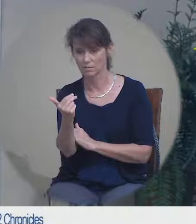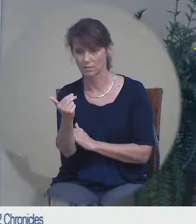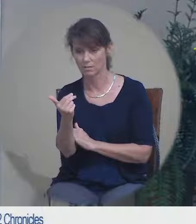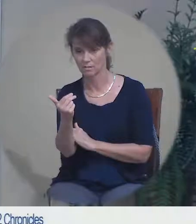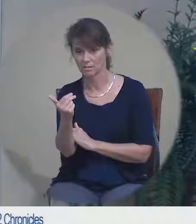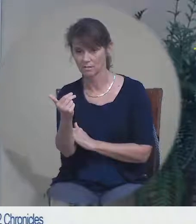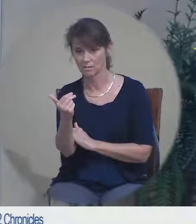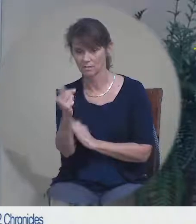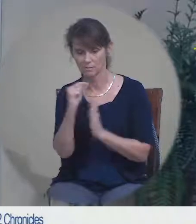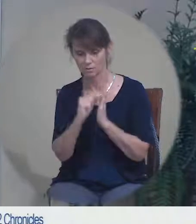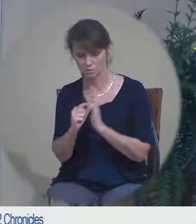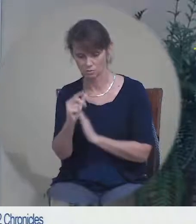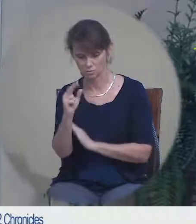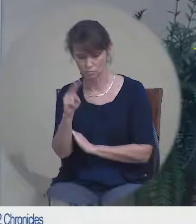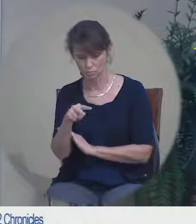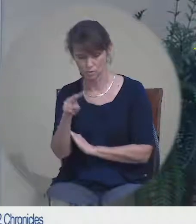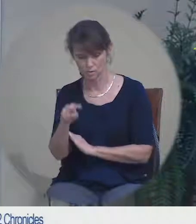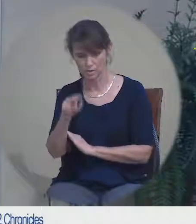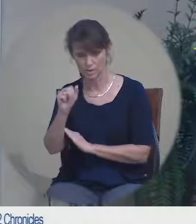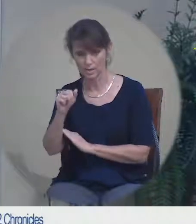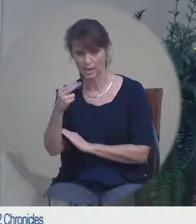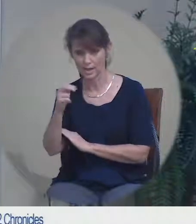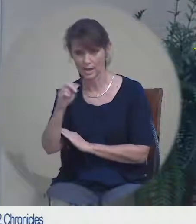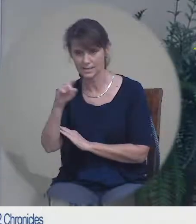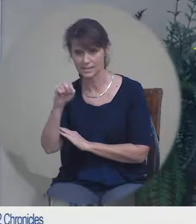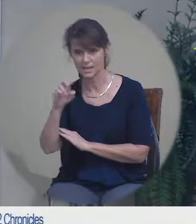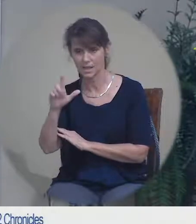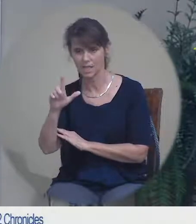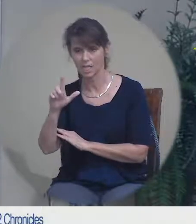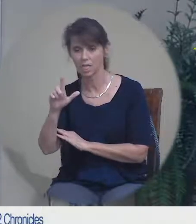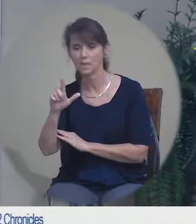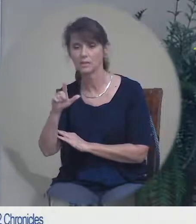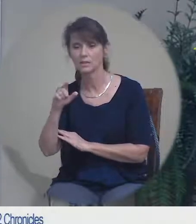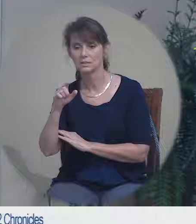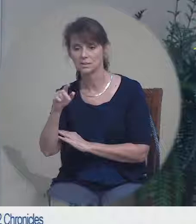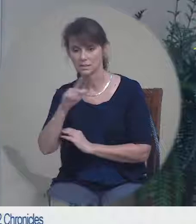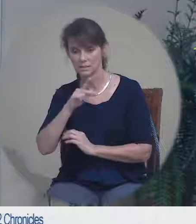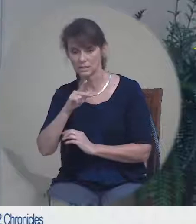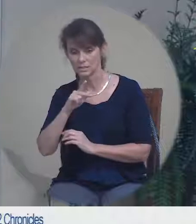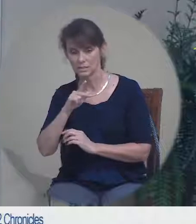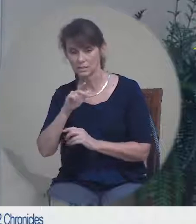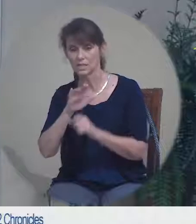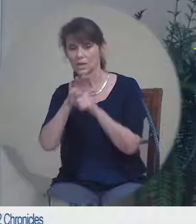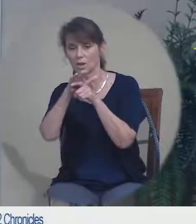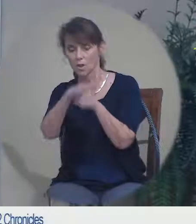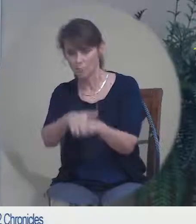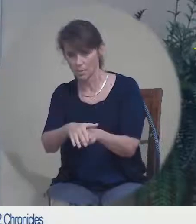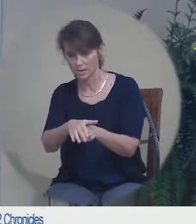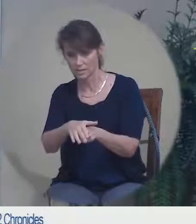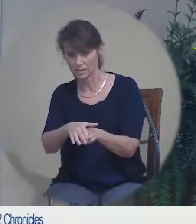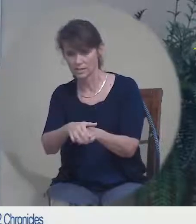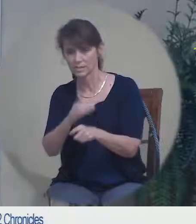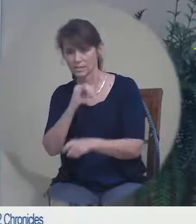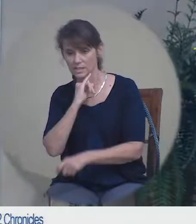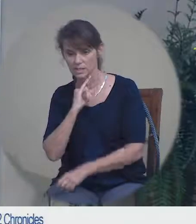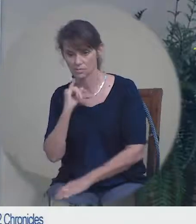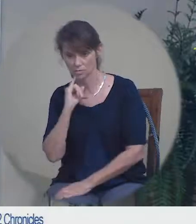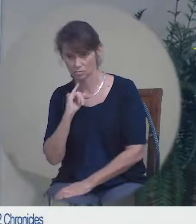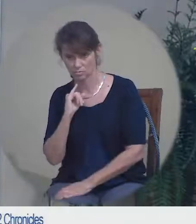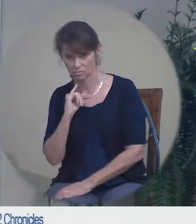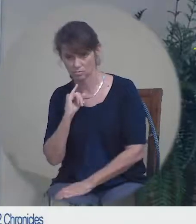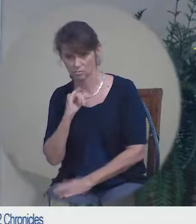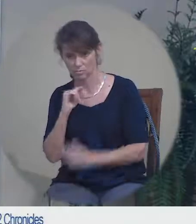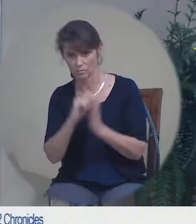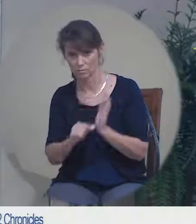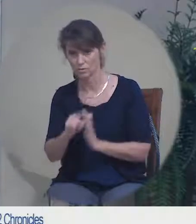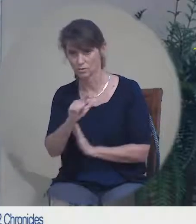says in verse 22, now Hazael, king of Aram, had oppressed Israel all the days of Jehoahaz, his father. Verse 24,